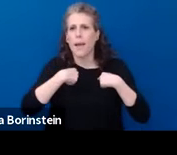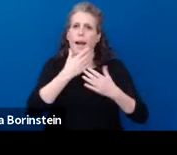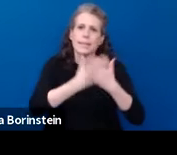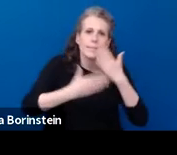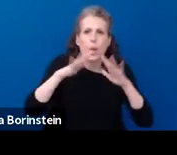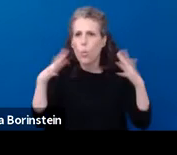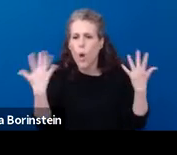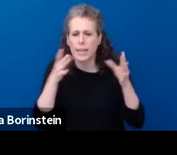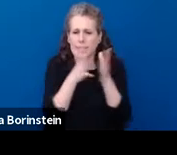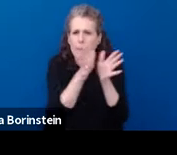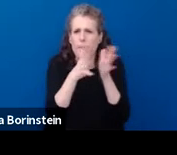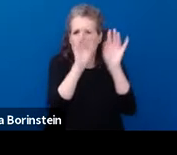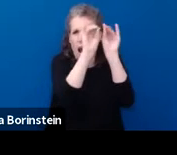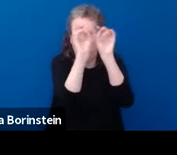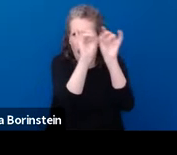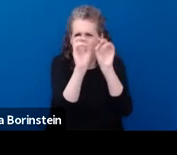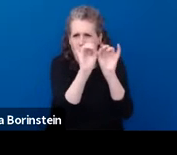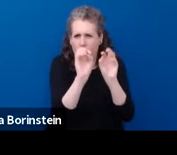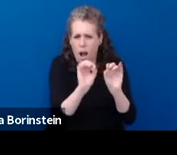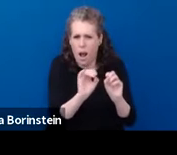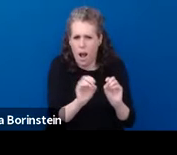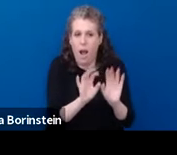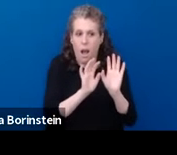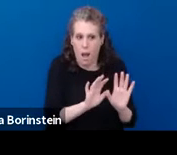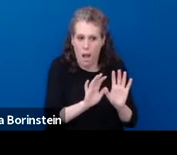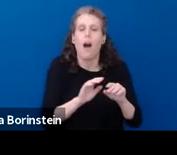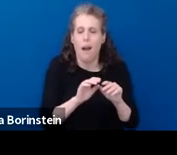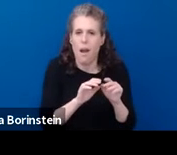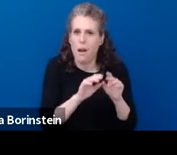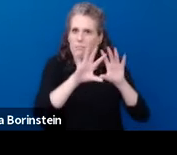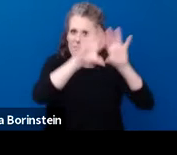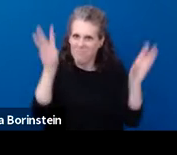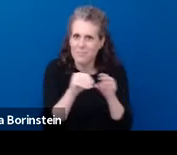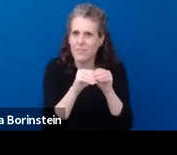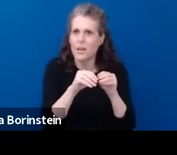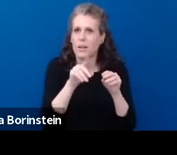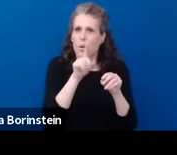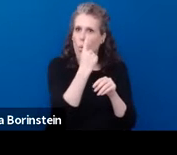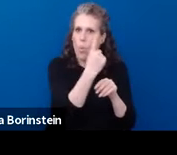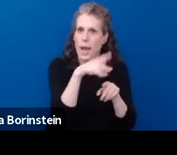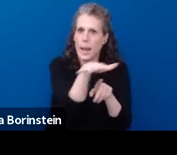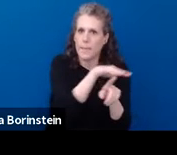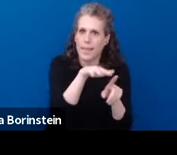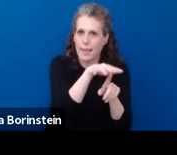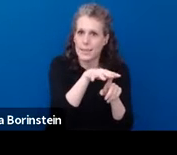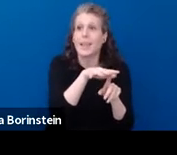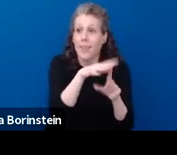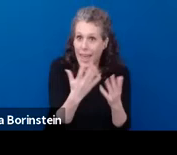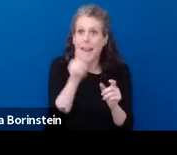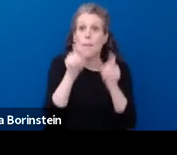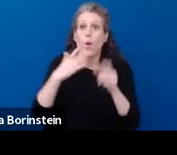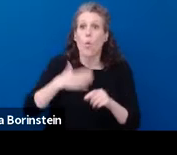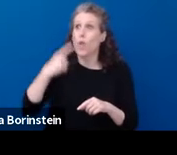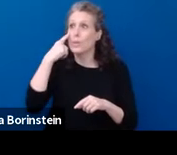could just distribute like, this is the things we want tested, and you can just apply for it.